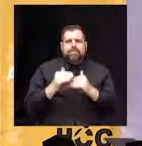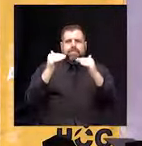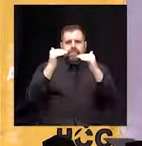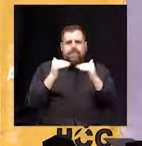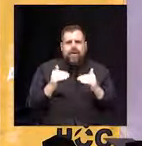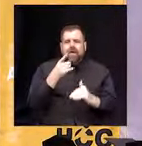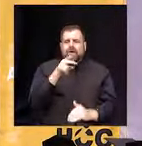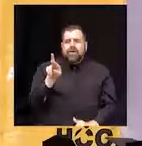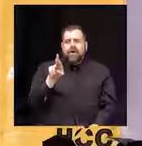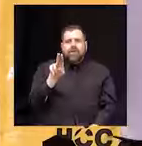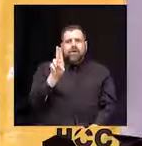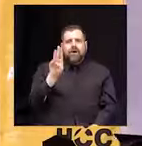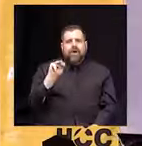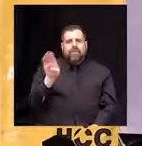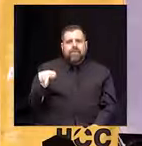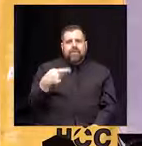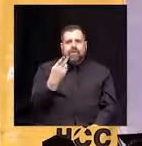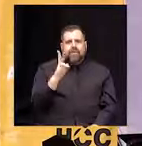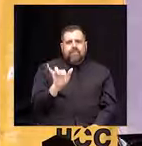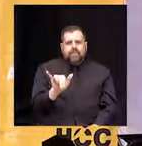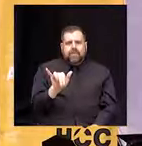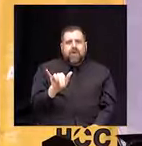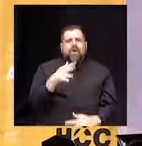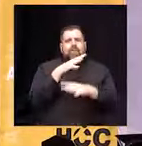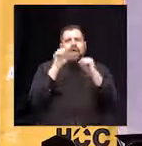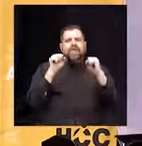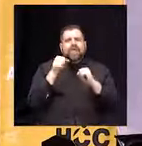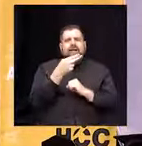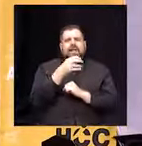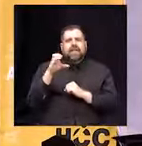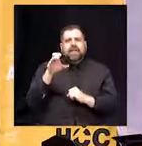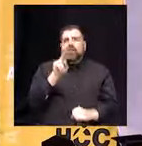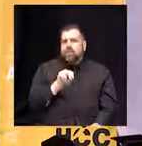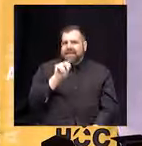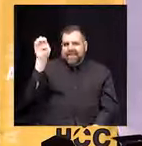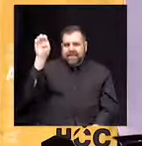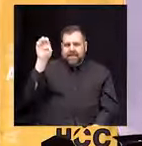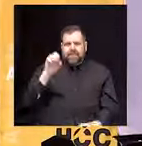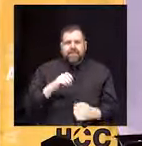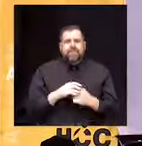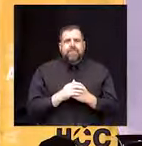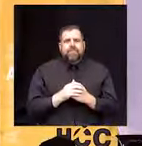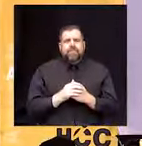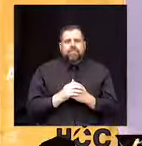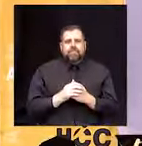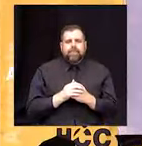Dr. Monique Humphrey, president, HCC Northeast College.